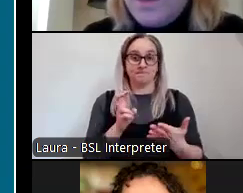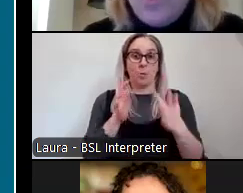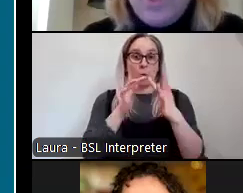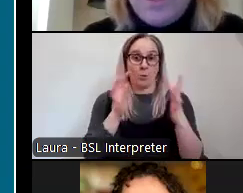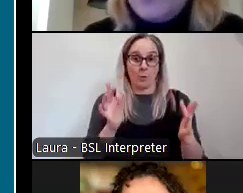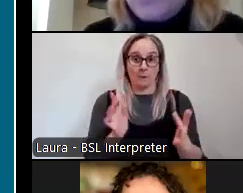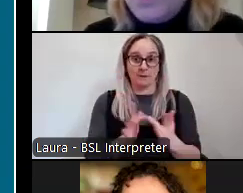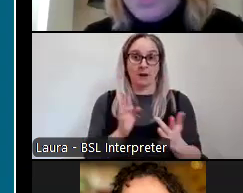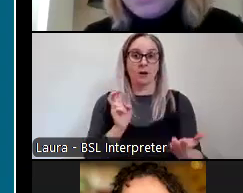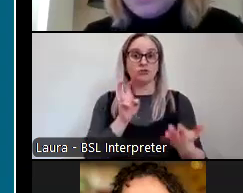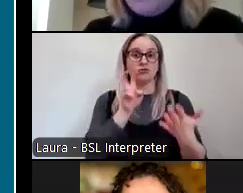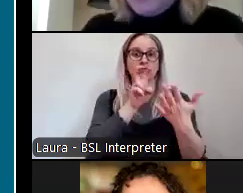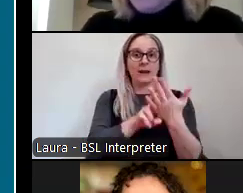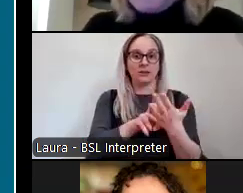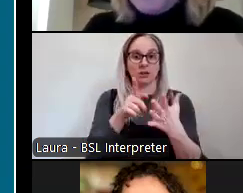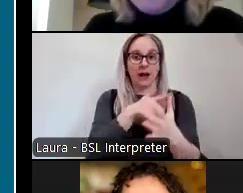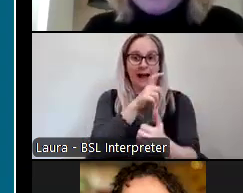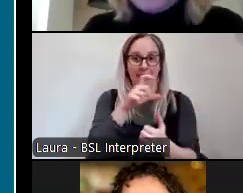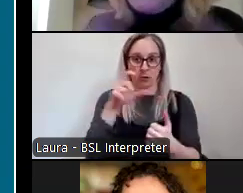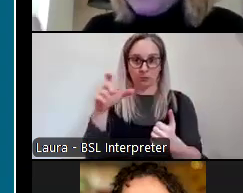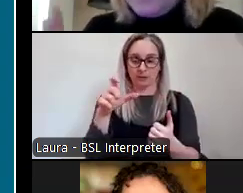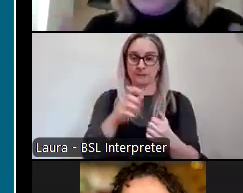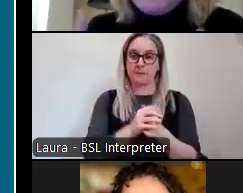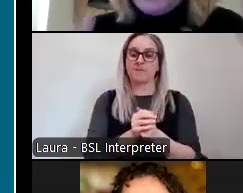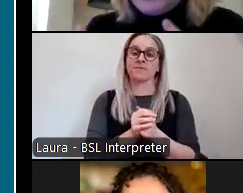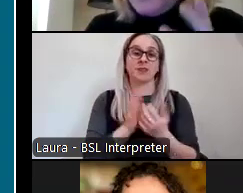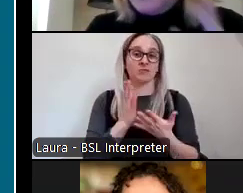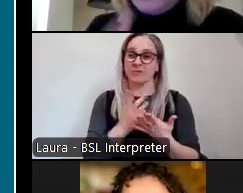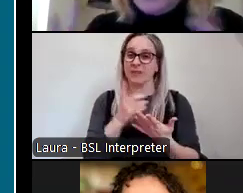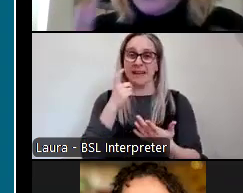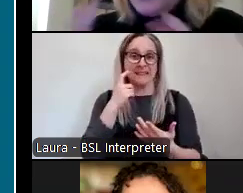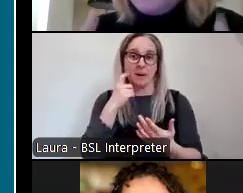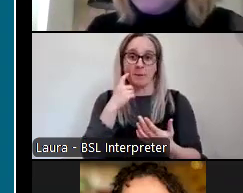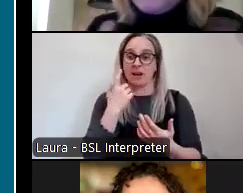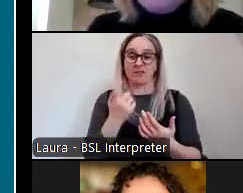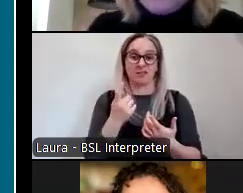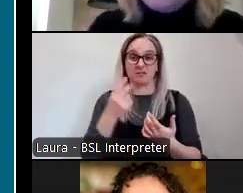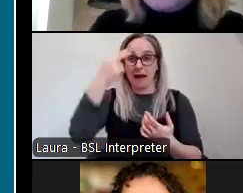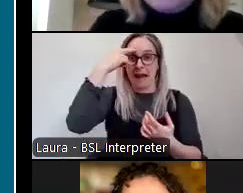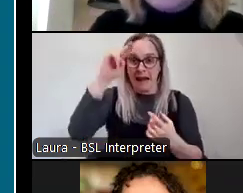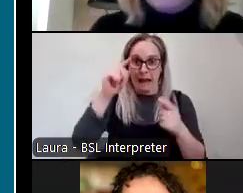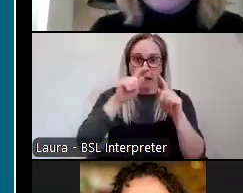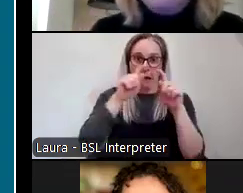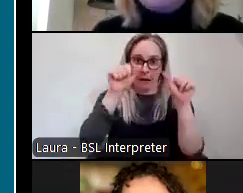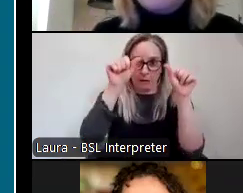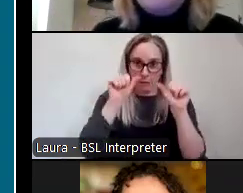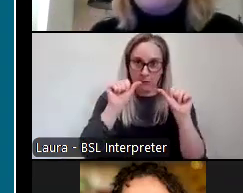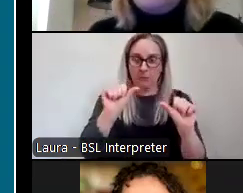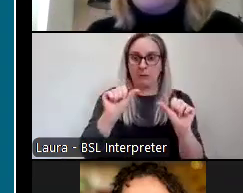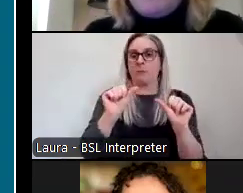our online portal. So that's on the website. It's relatively simple to do that. You just put your name and some contact details